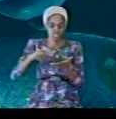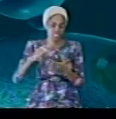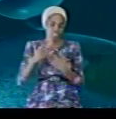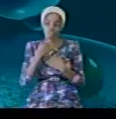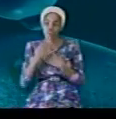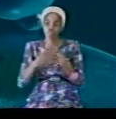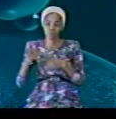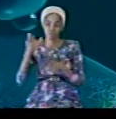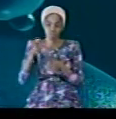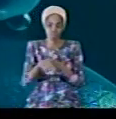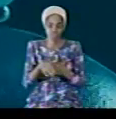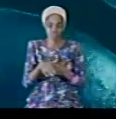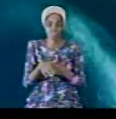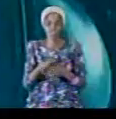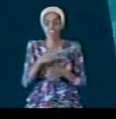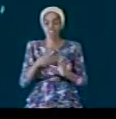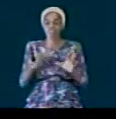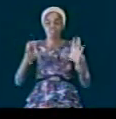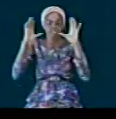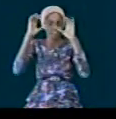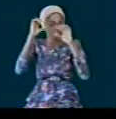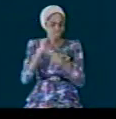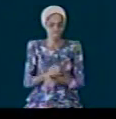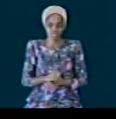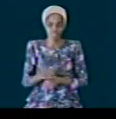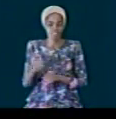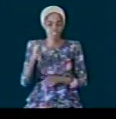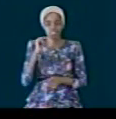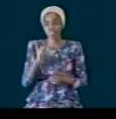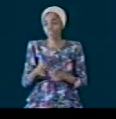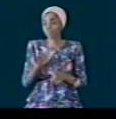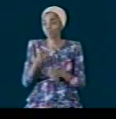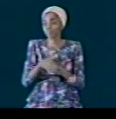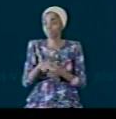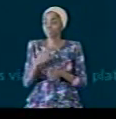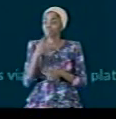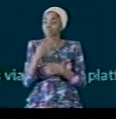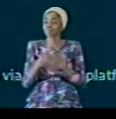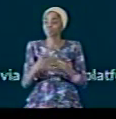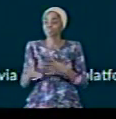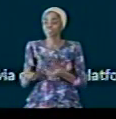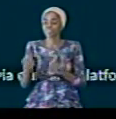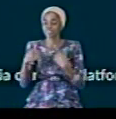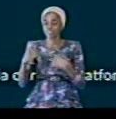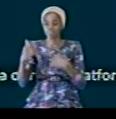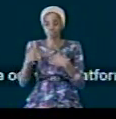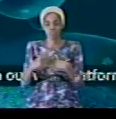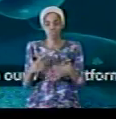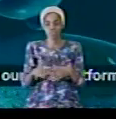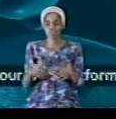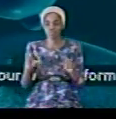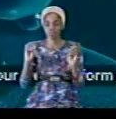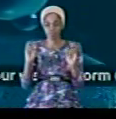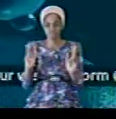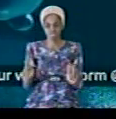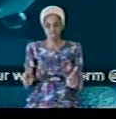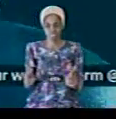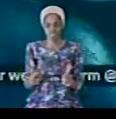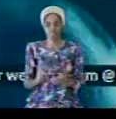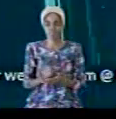wrote, the blood pressure came back to normal. Dayo is rejoicing. Douglas